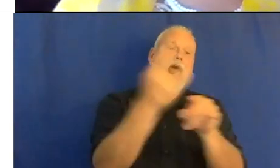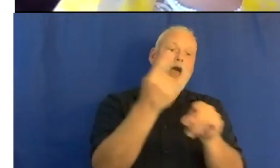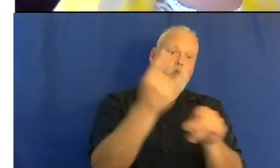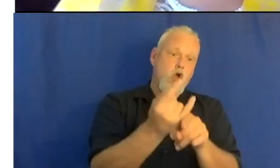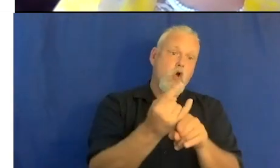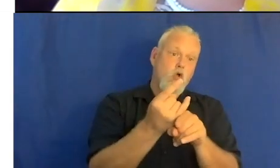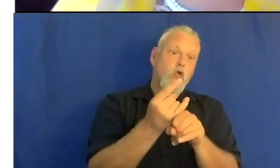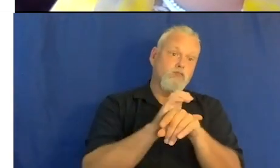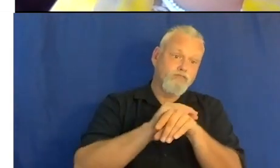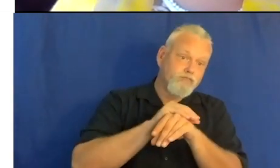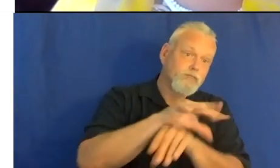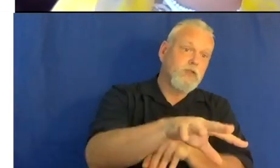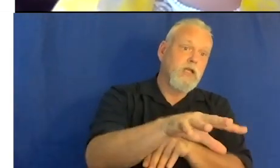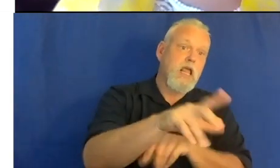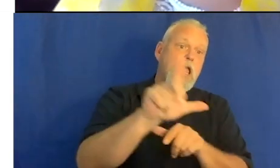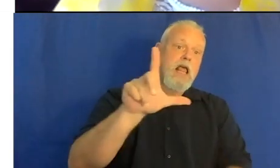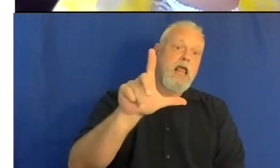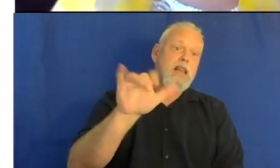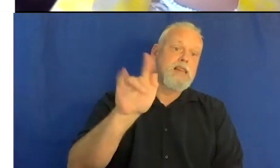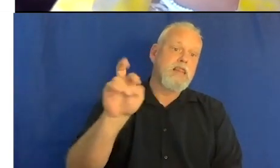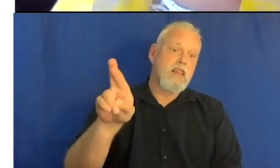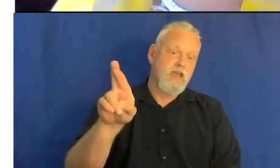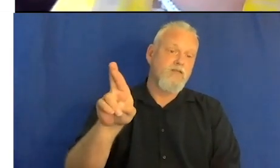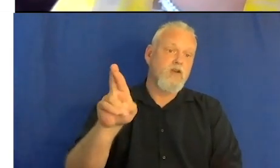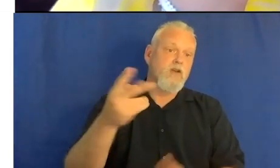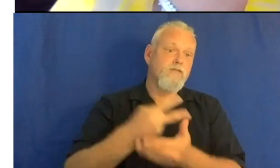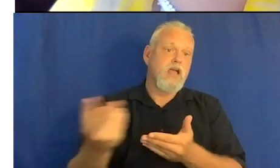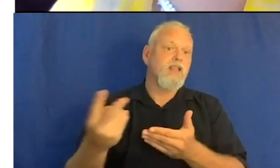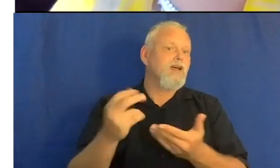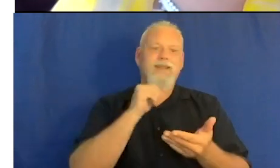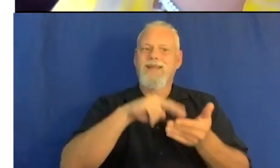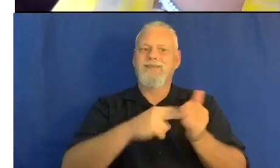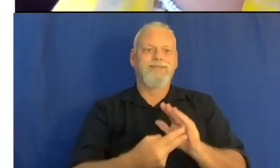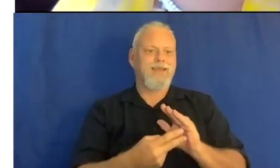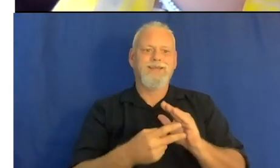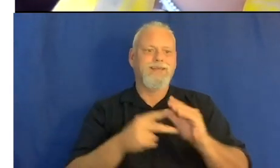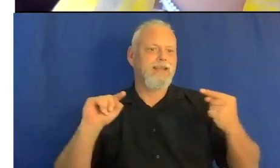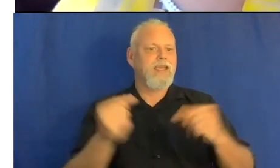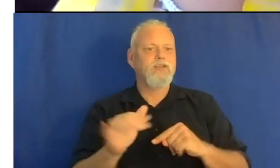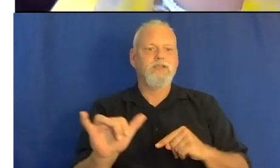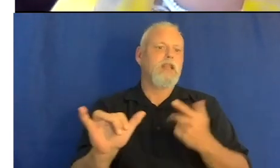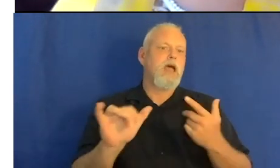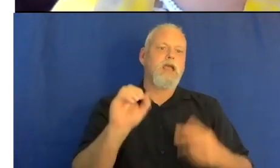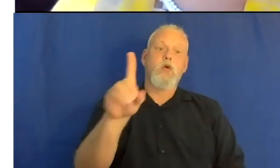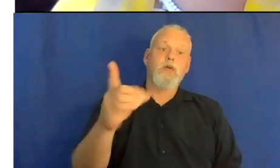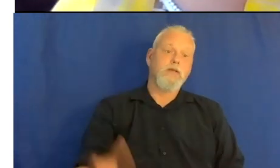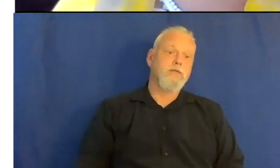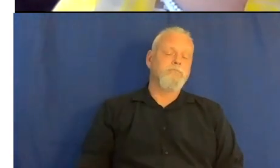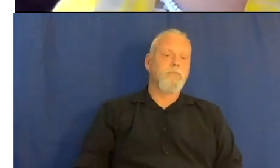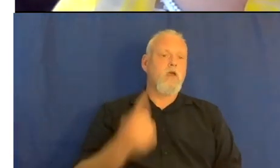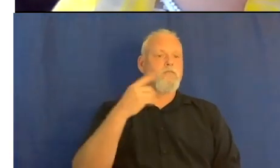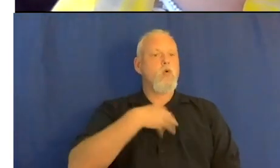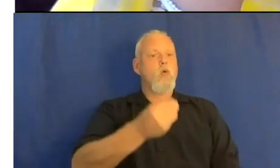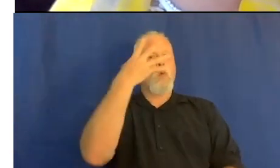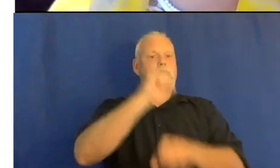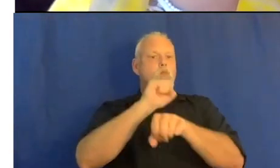failure and unintended injuries like overdose fatalities. So for white working class